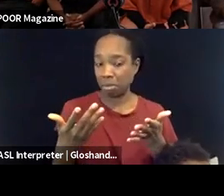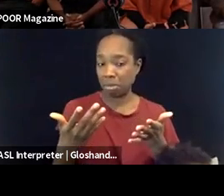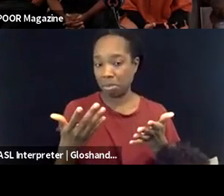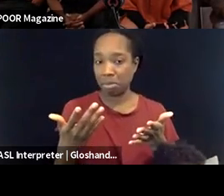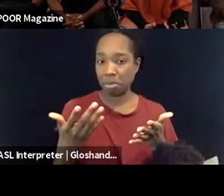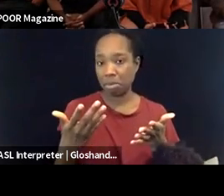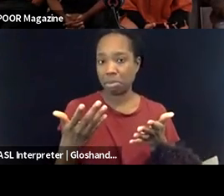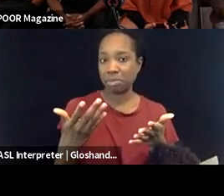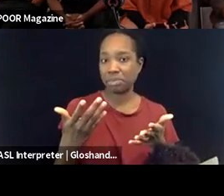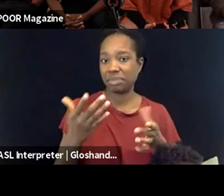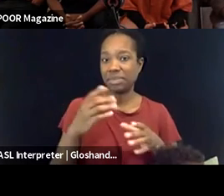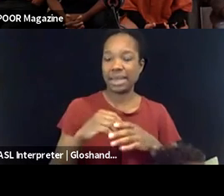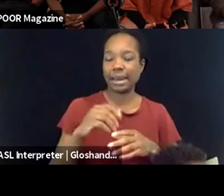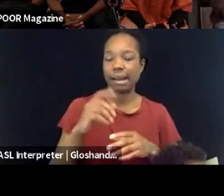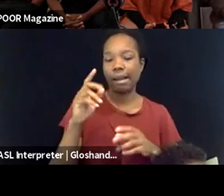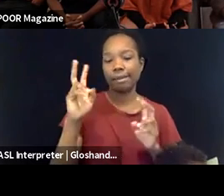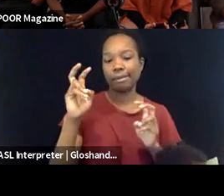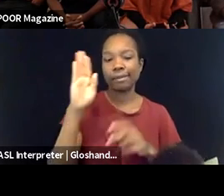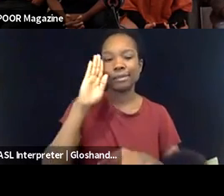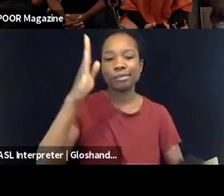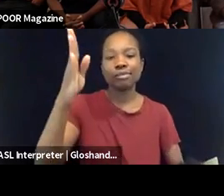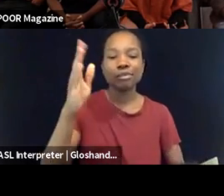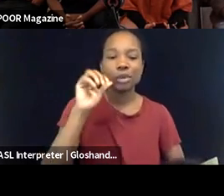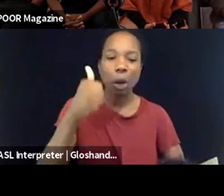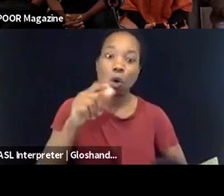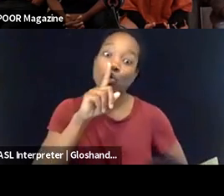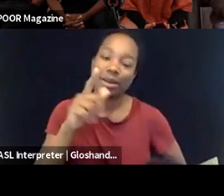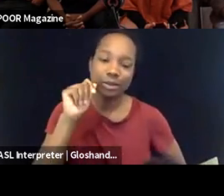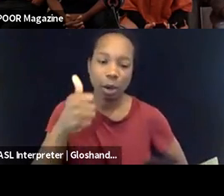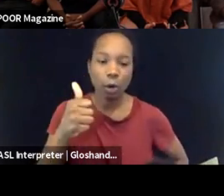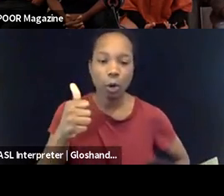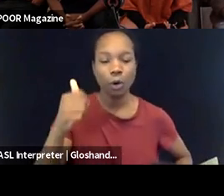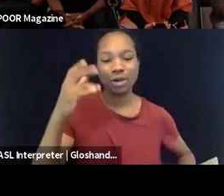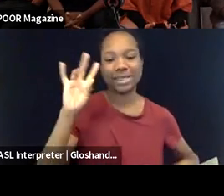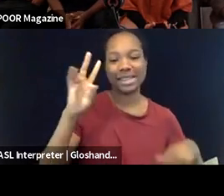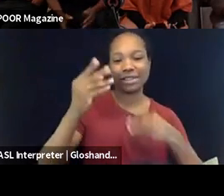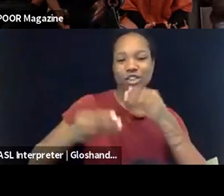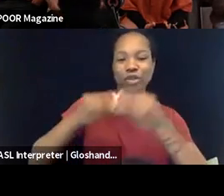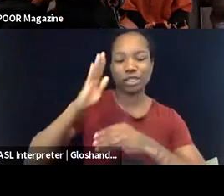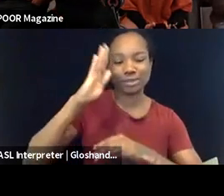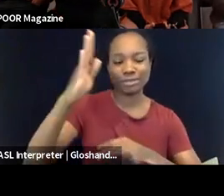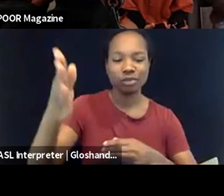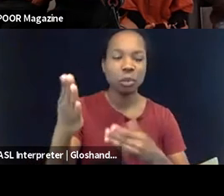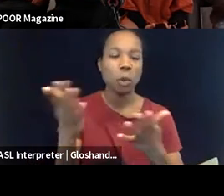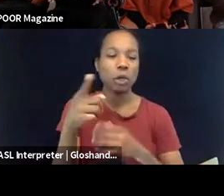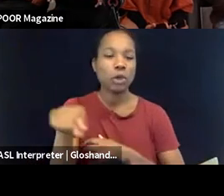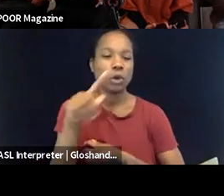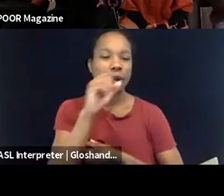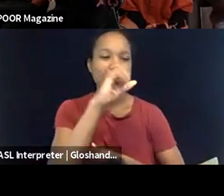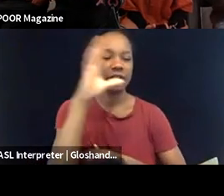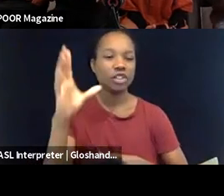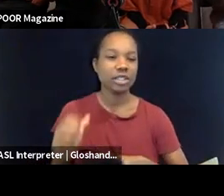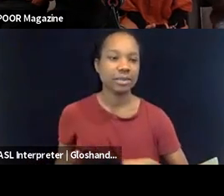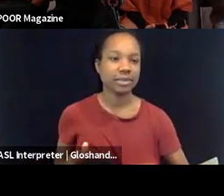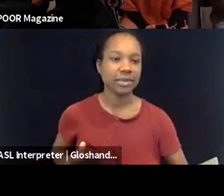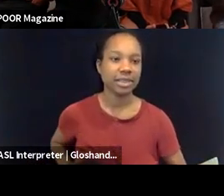in a tomorrow, any tomorrow, a real tomorrow or a tomorrow 7 generations away? What do you see? We would love